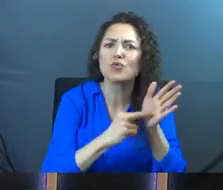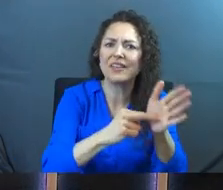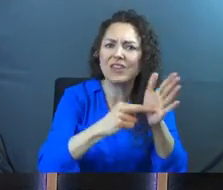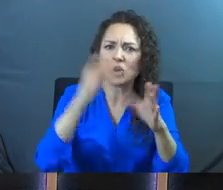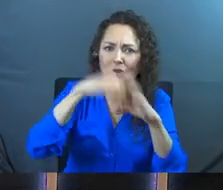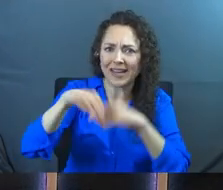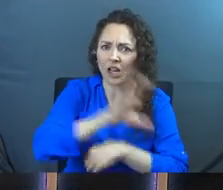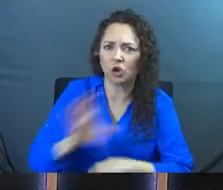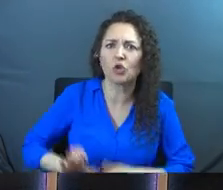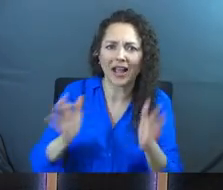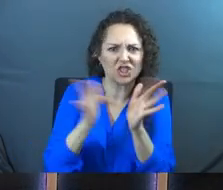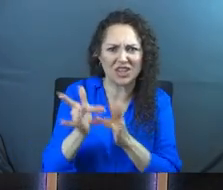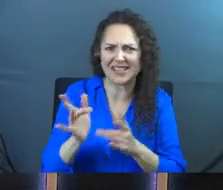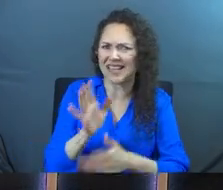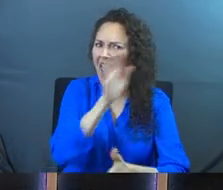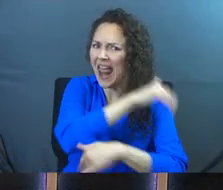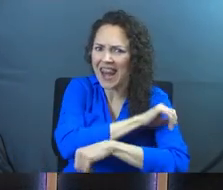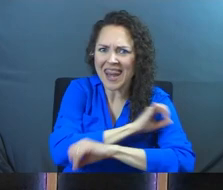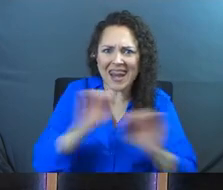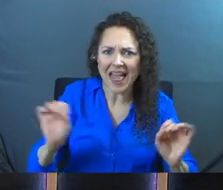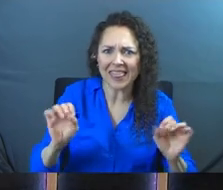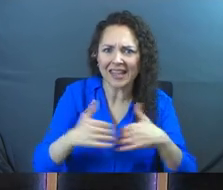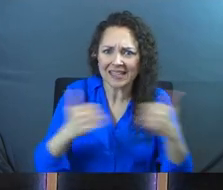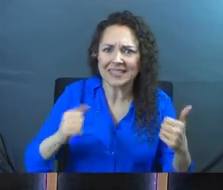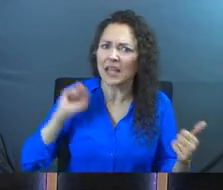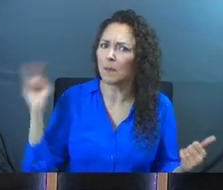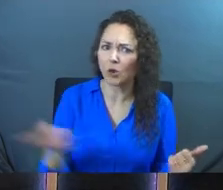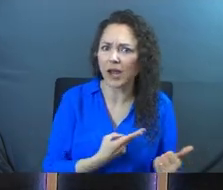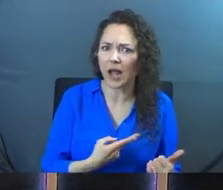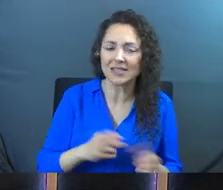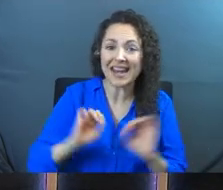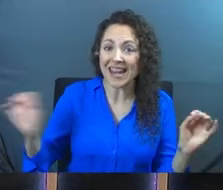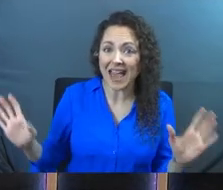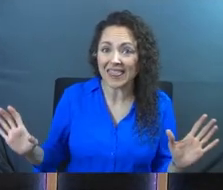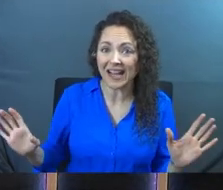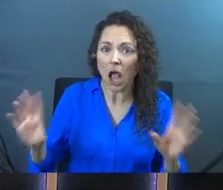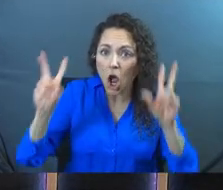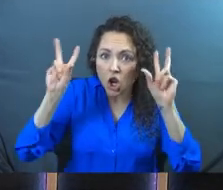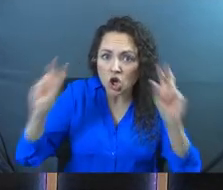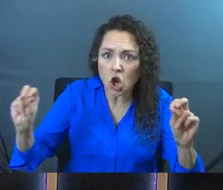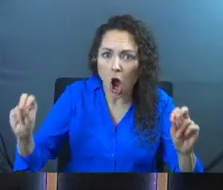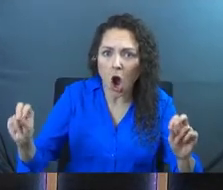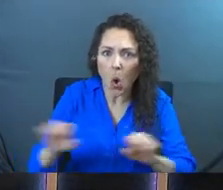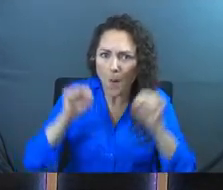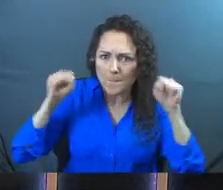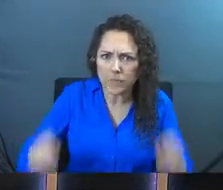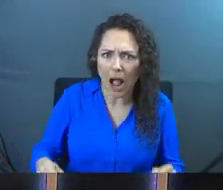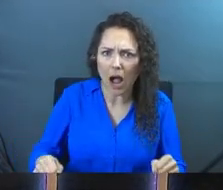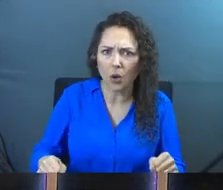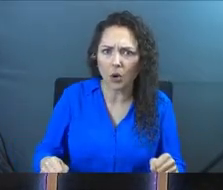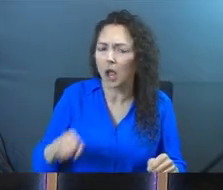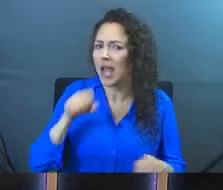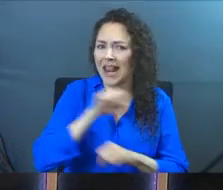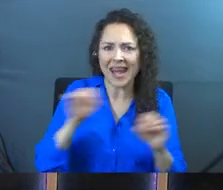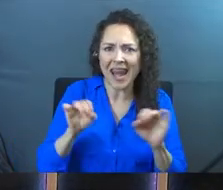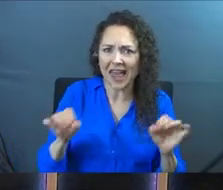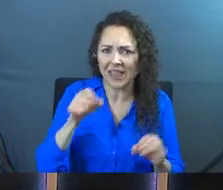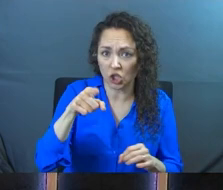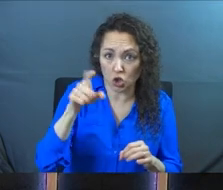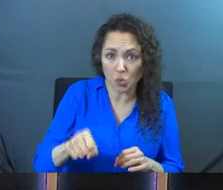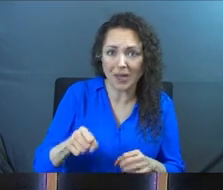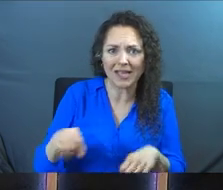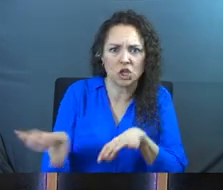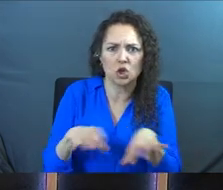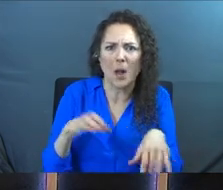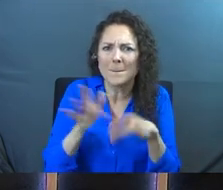Nothing can separate us. Nothing. There is no power anywhere. There's nothing you can do. There's no mistake